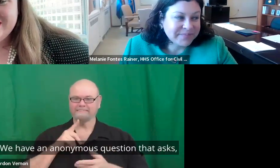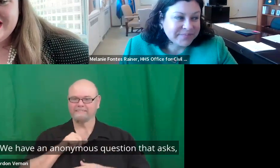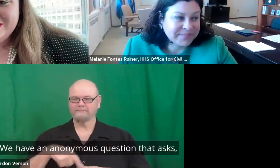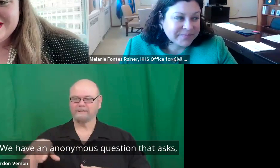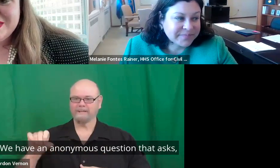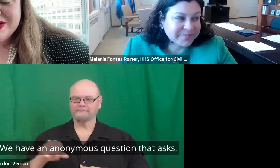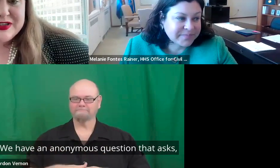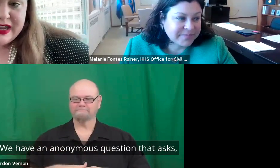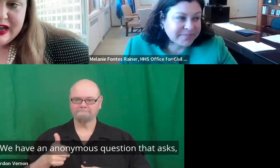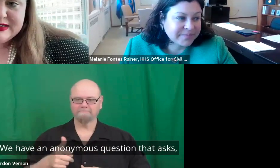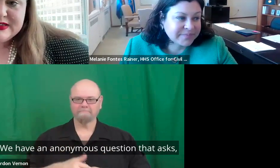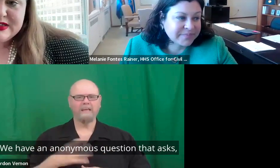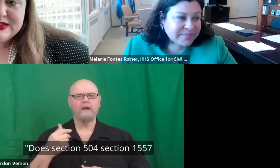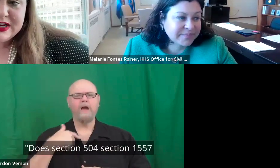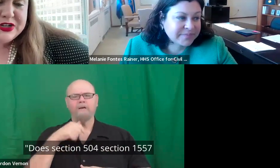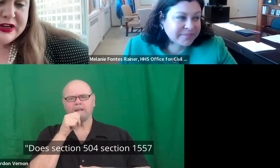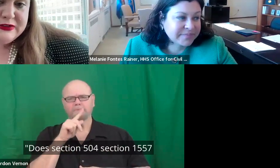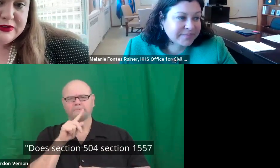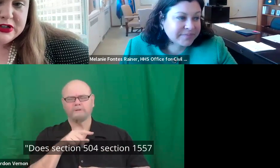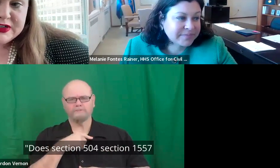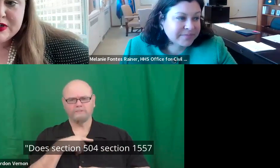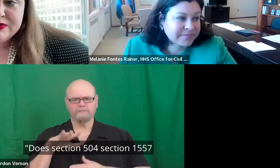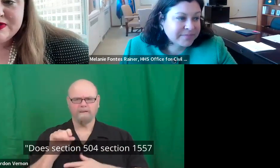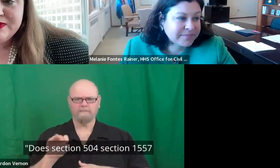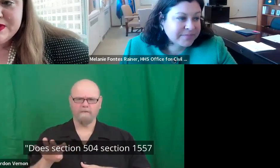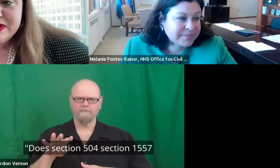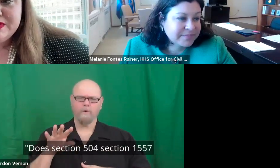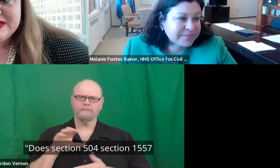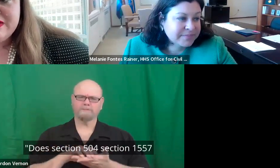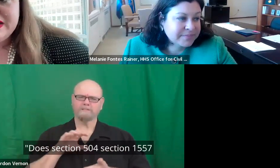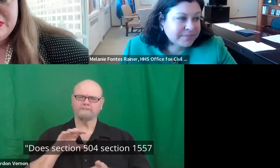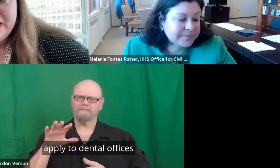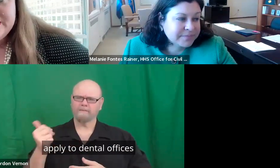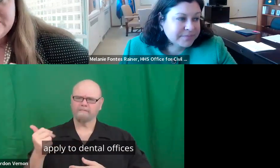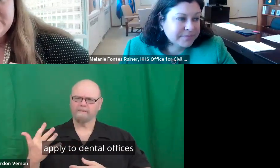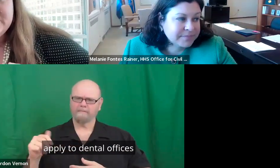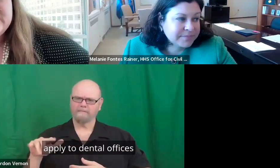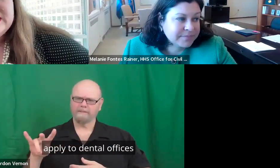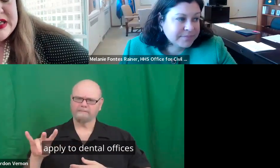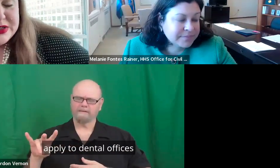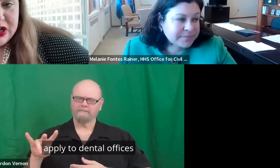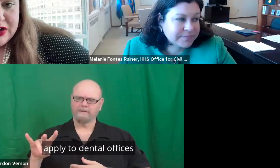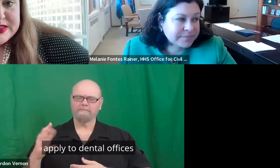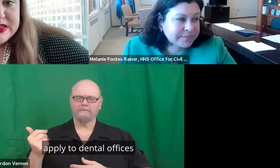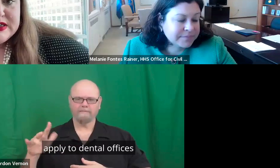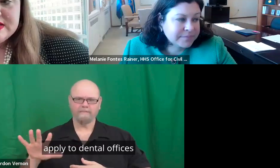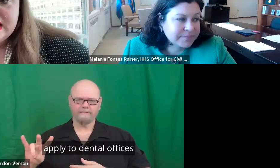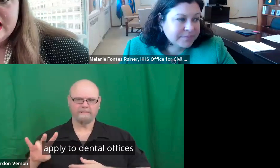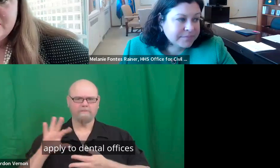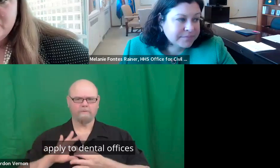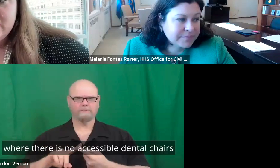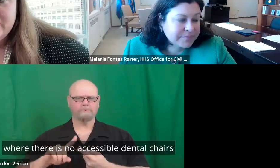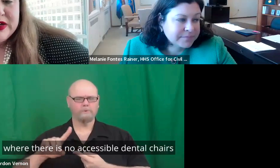We have an anonymous question that asks, does Section 504, Section 1557 apply to dental